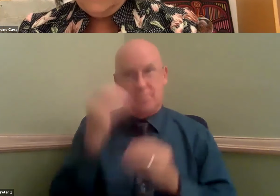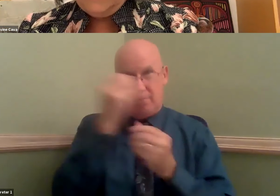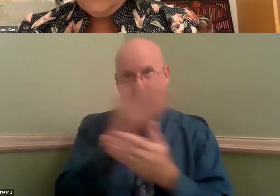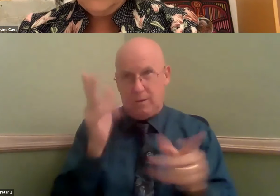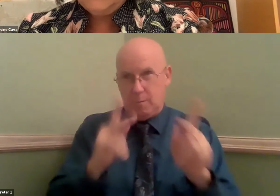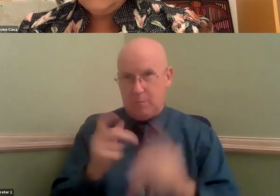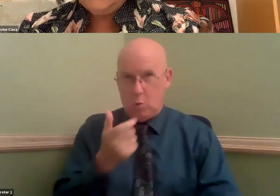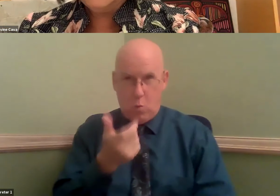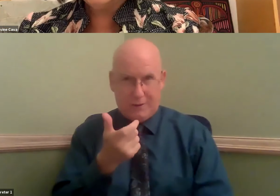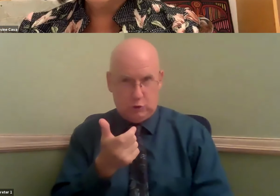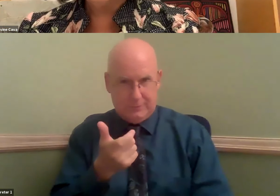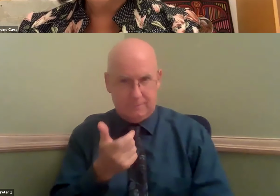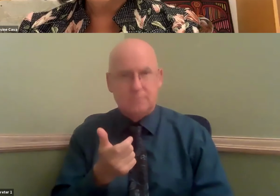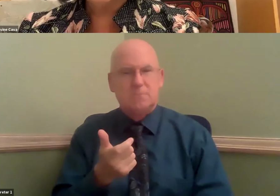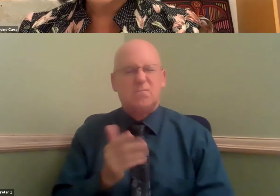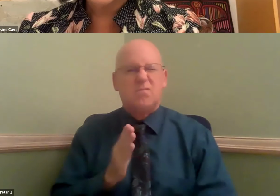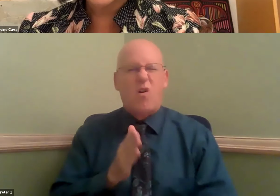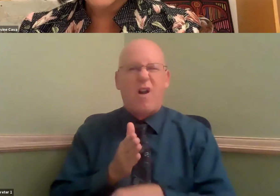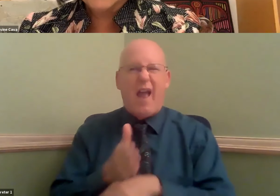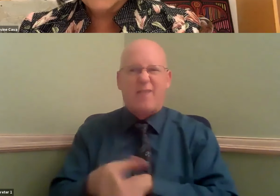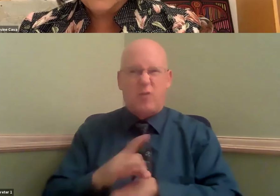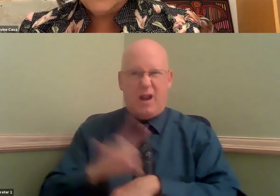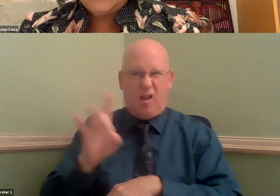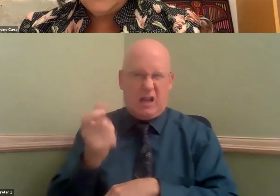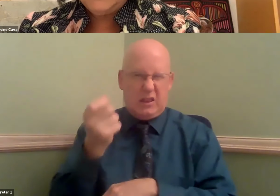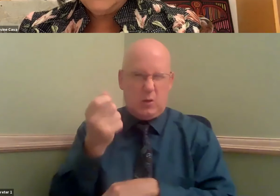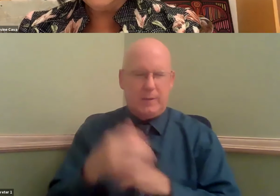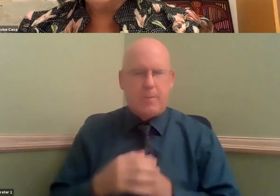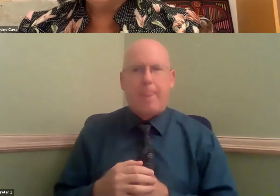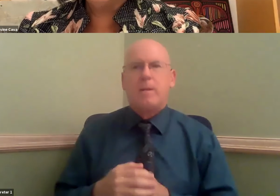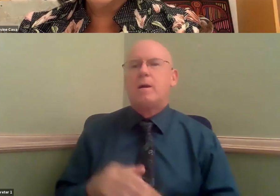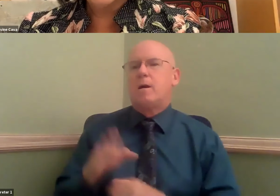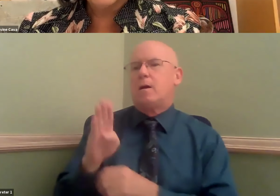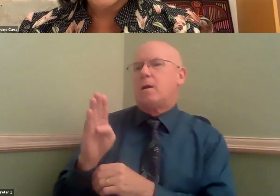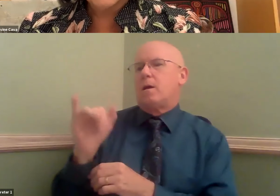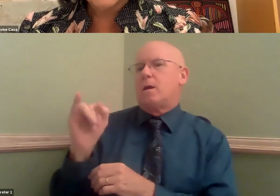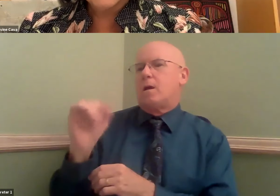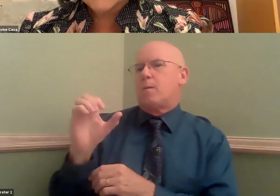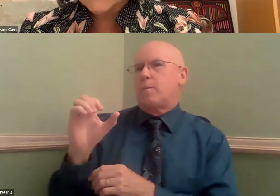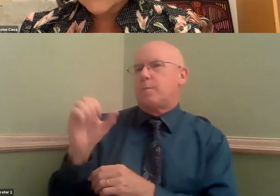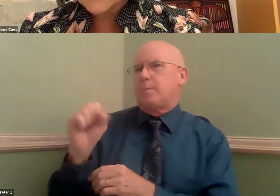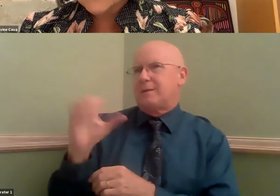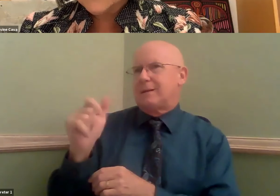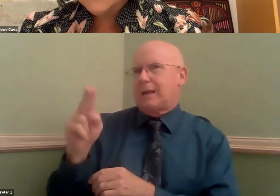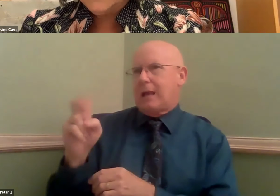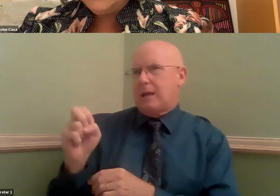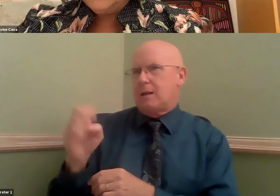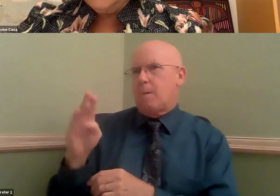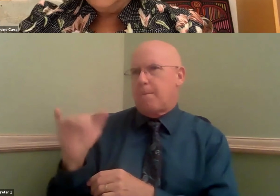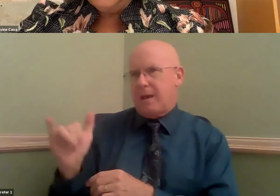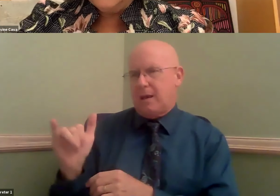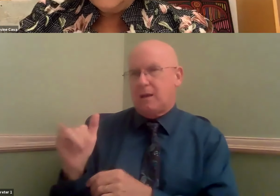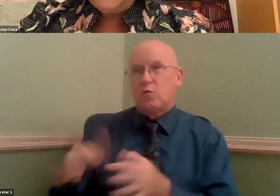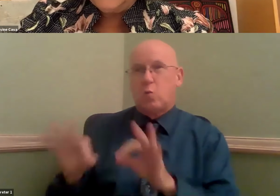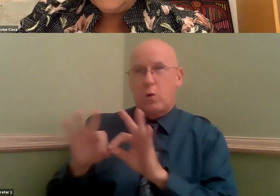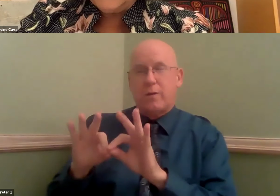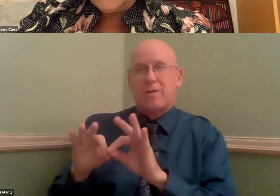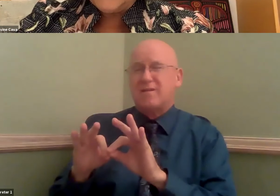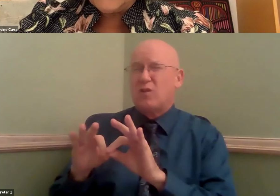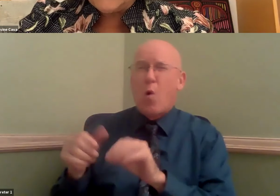who are participating with us at home understand that. Biscayne Bay is worth more than $60 billion in ecosystem goods and